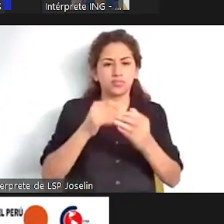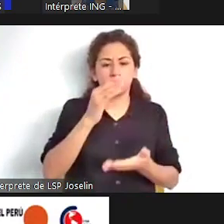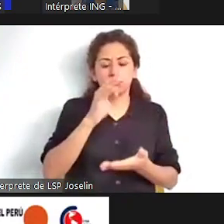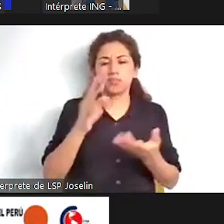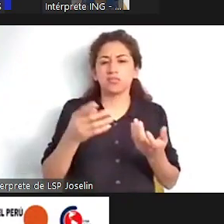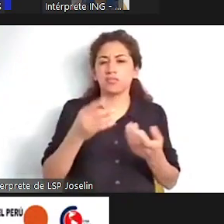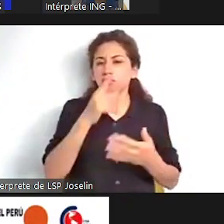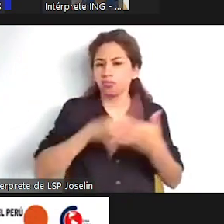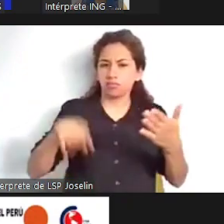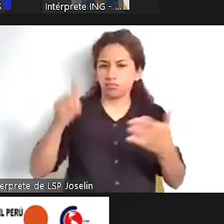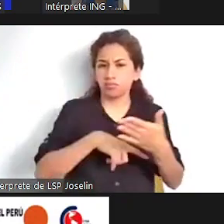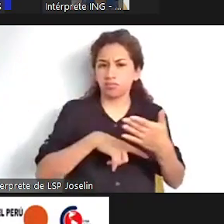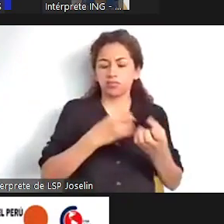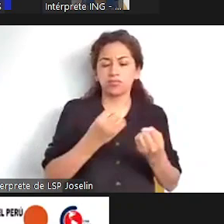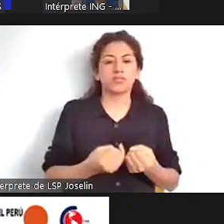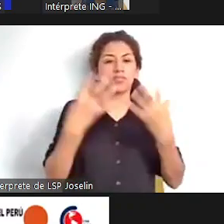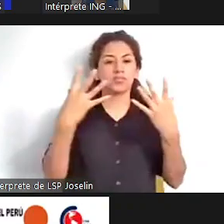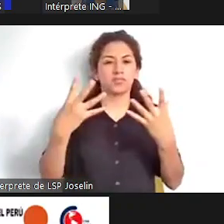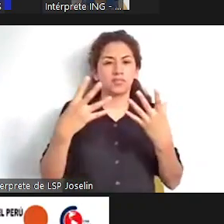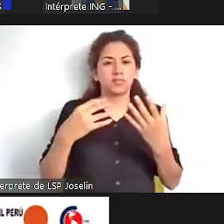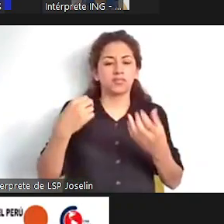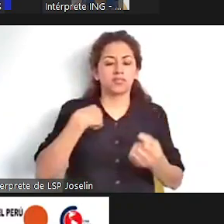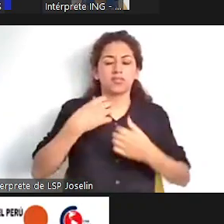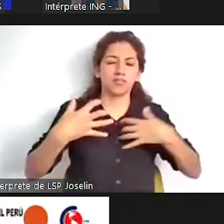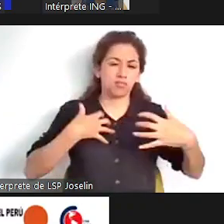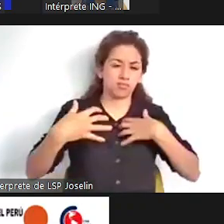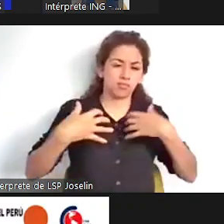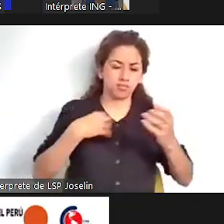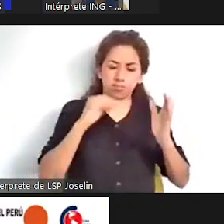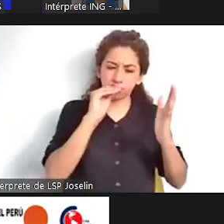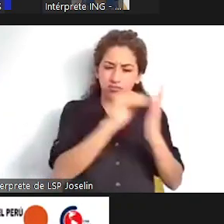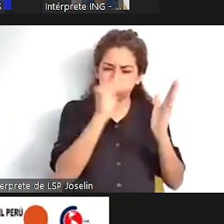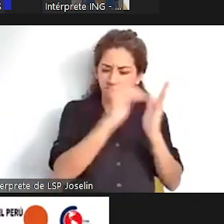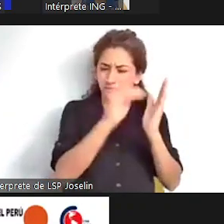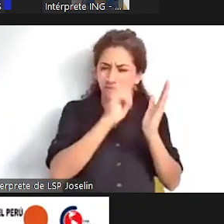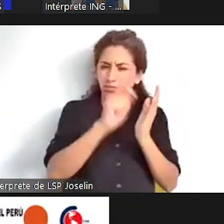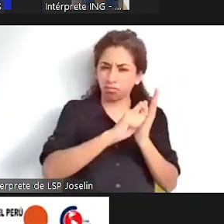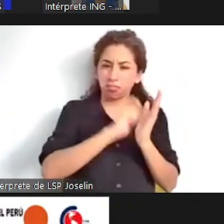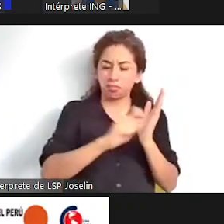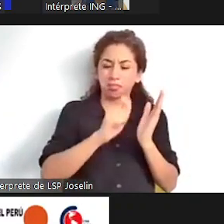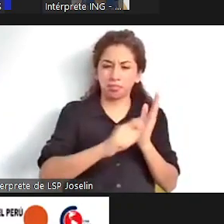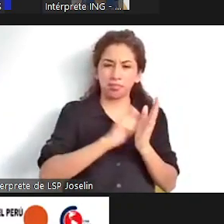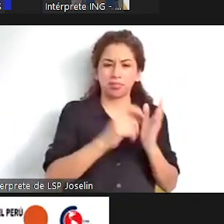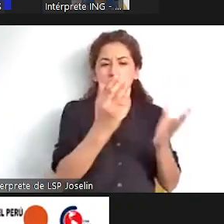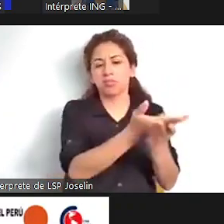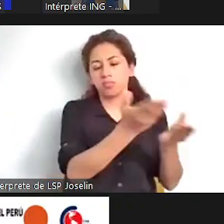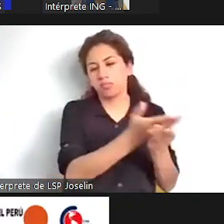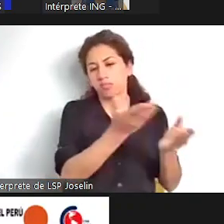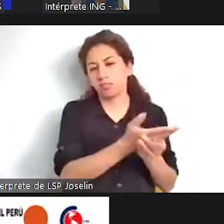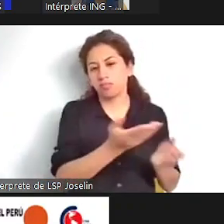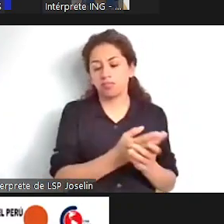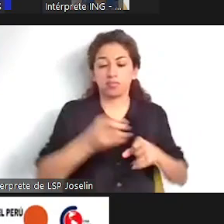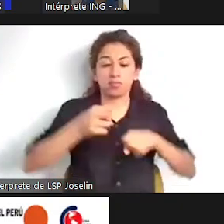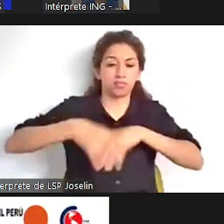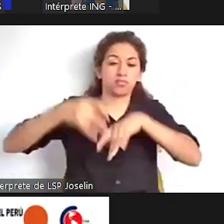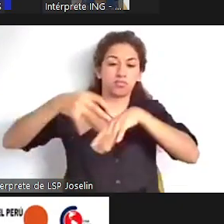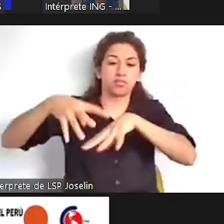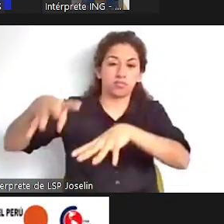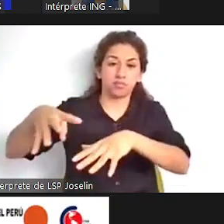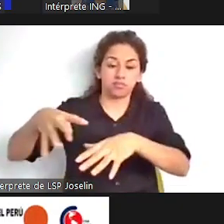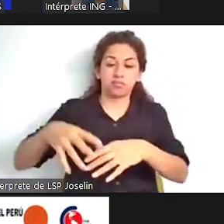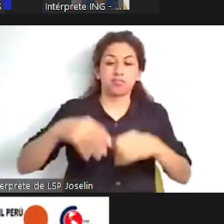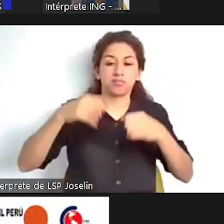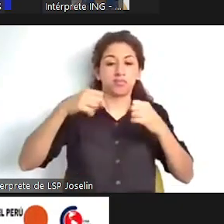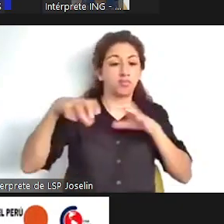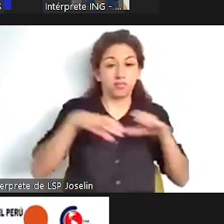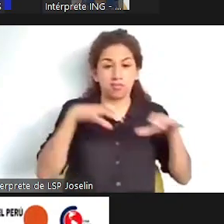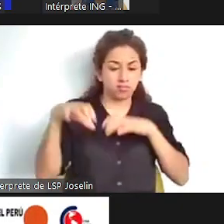have been uh closed in the last five years how many periods of claims and collective uh bargaining agreements were stay